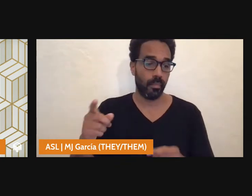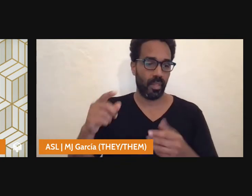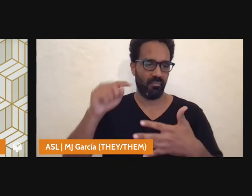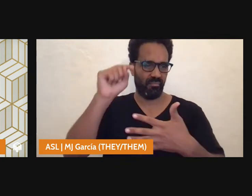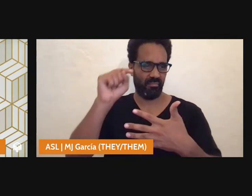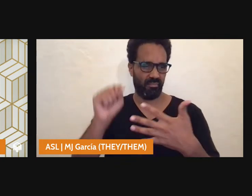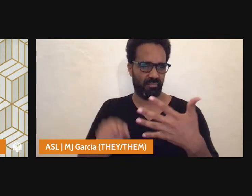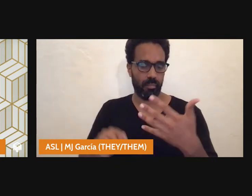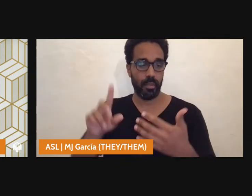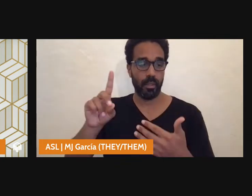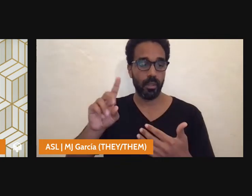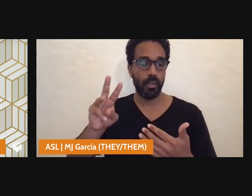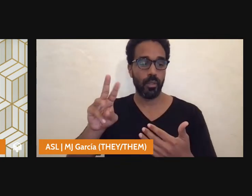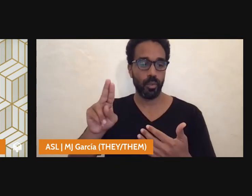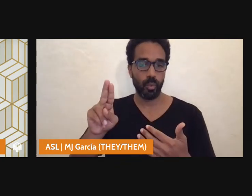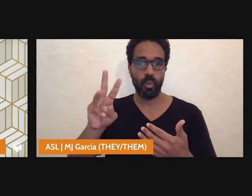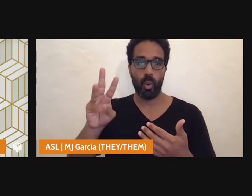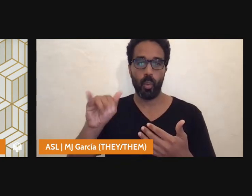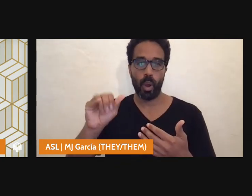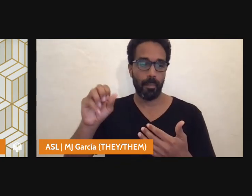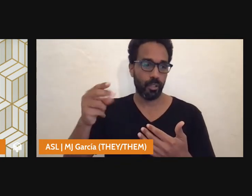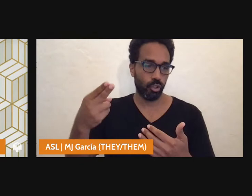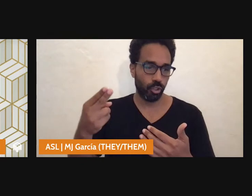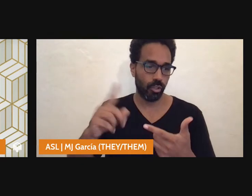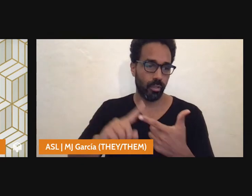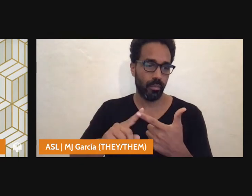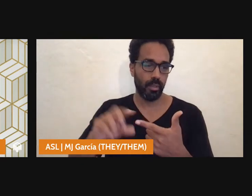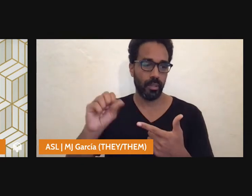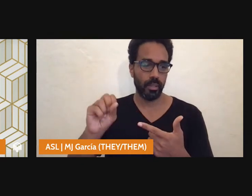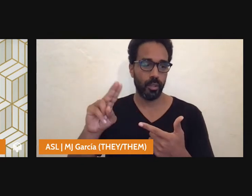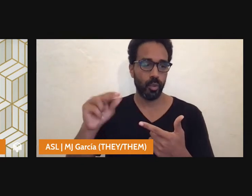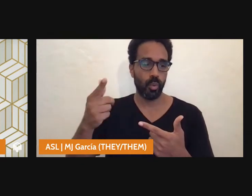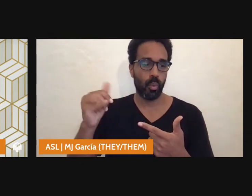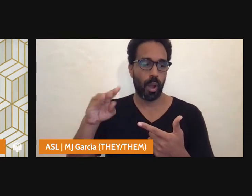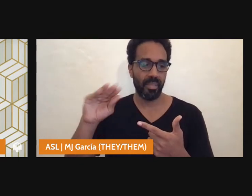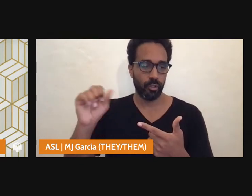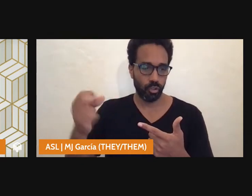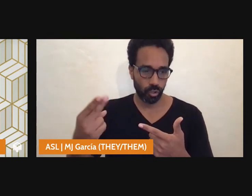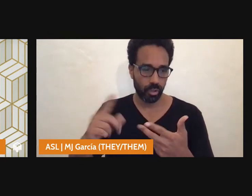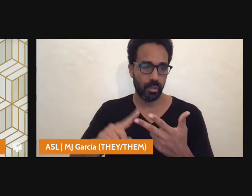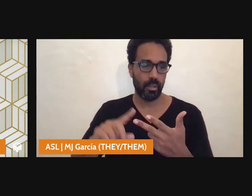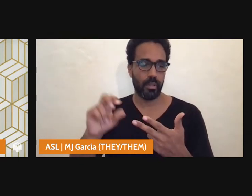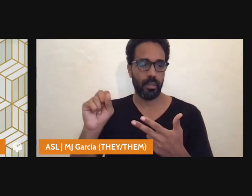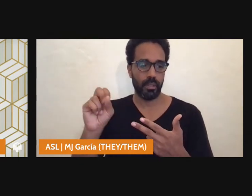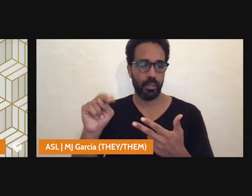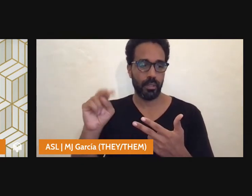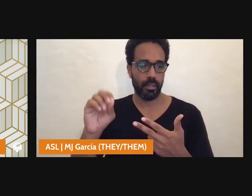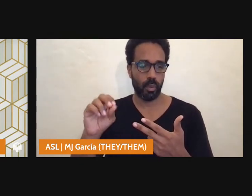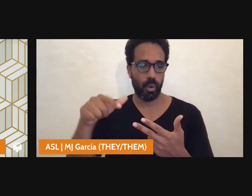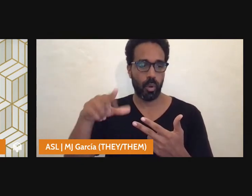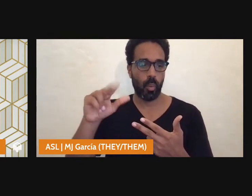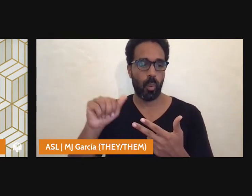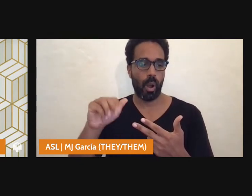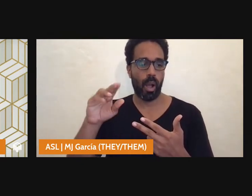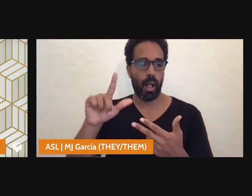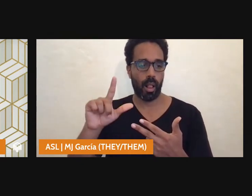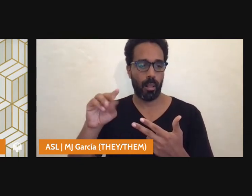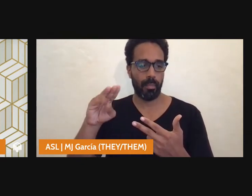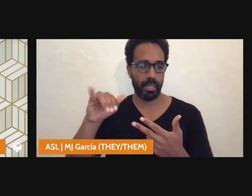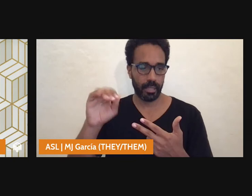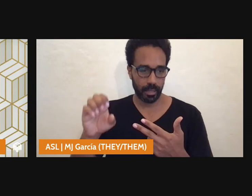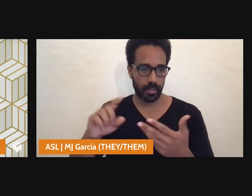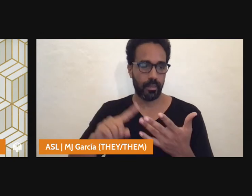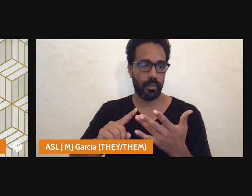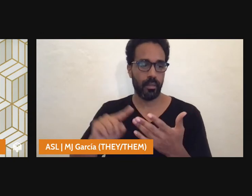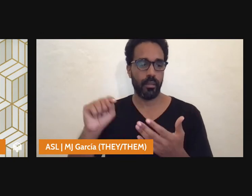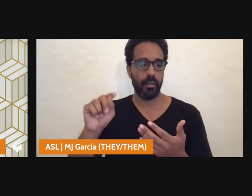Snoqualmie tribe, Tulalip, Muckleshoot, and Puyallup nations. We also recognize that others on this call may